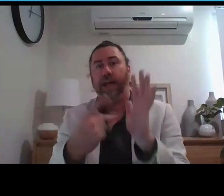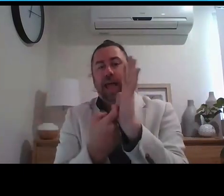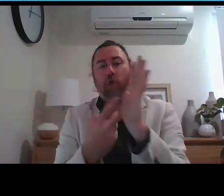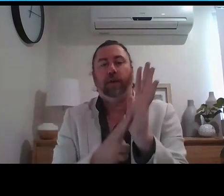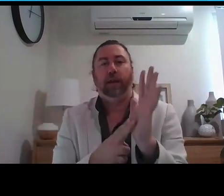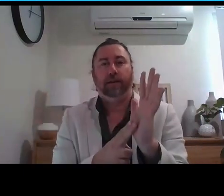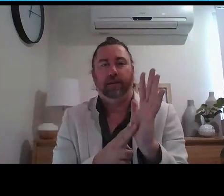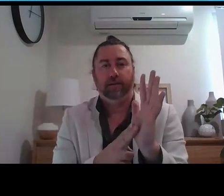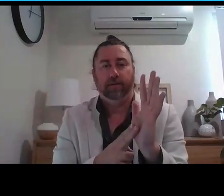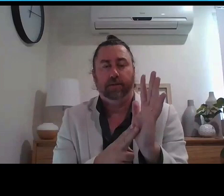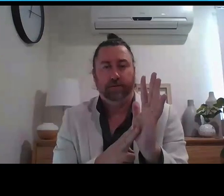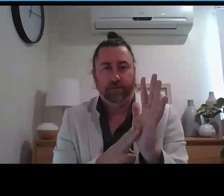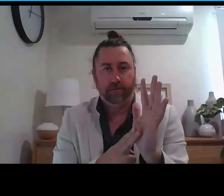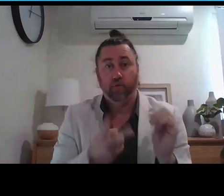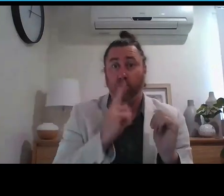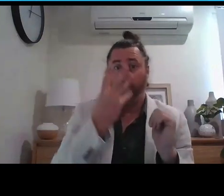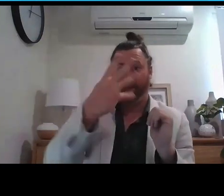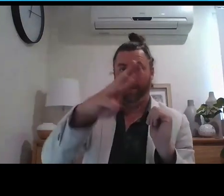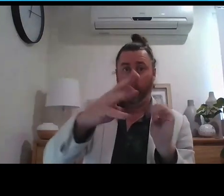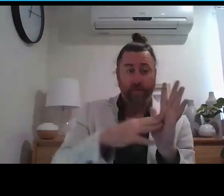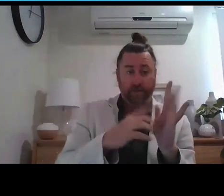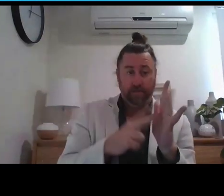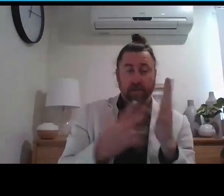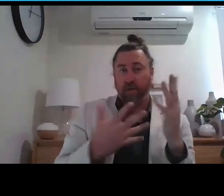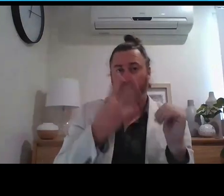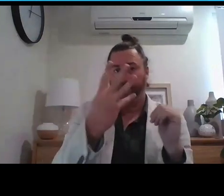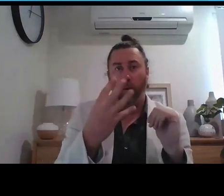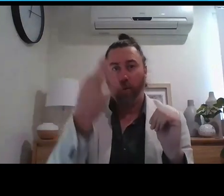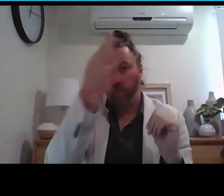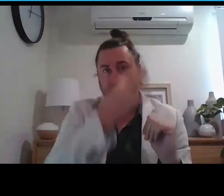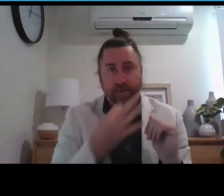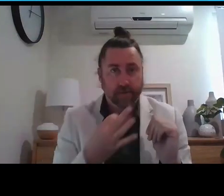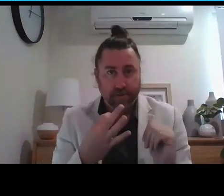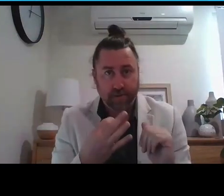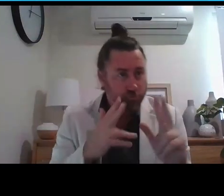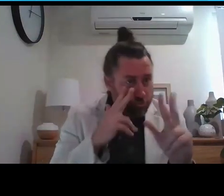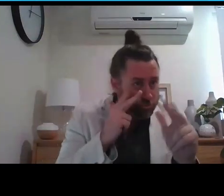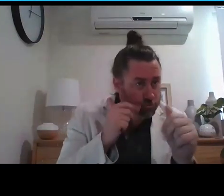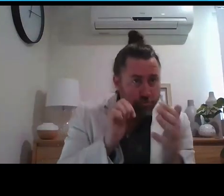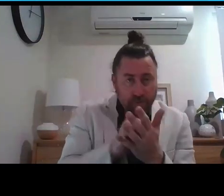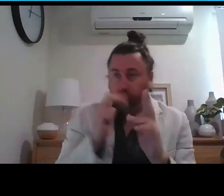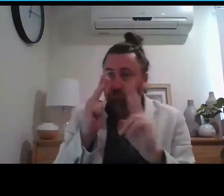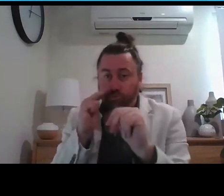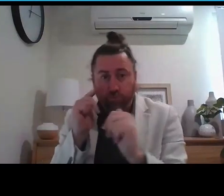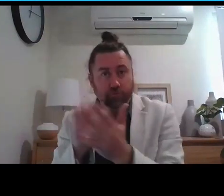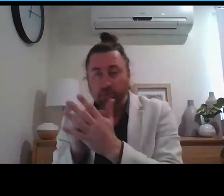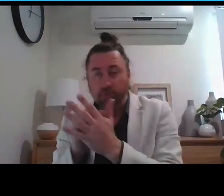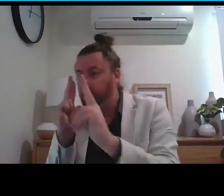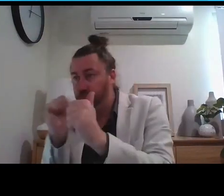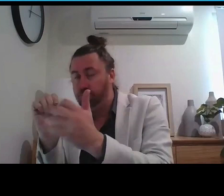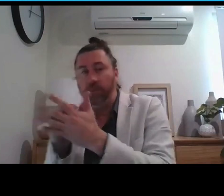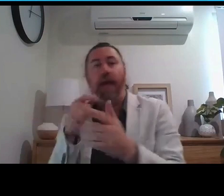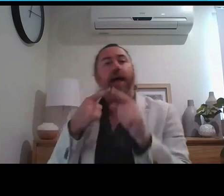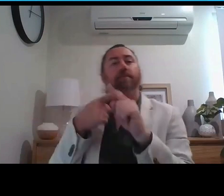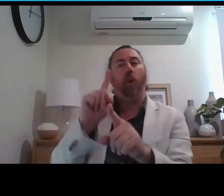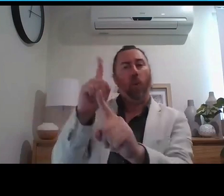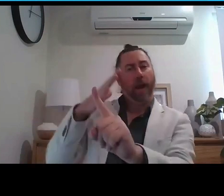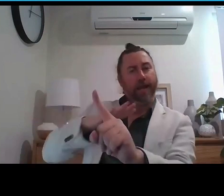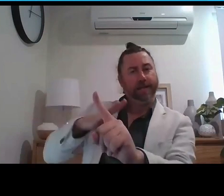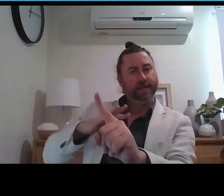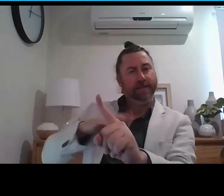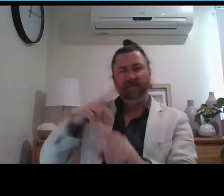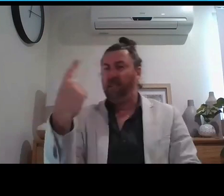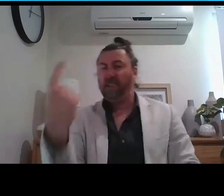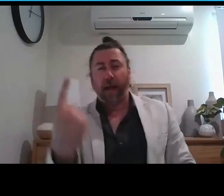The staffing rating measures the direct care minutes delivered to each resident in relation to their ANAC target.